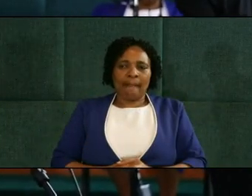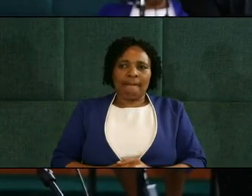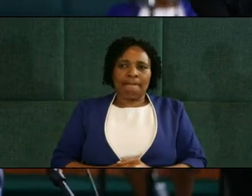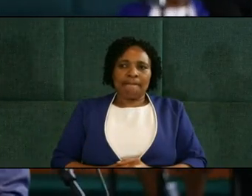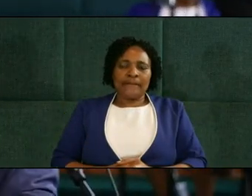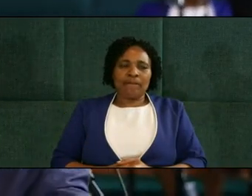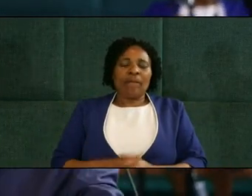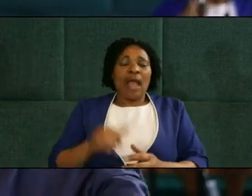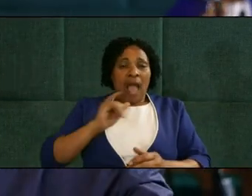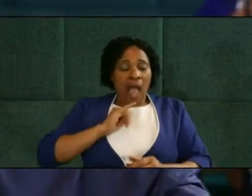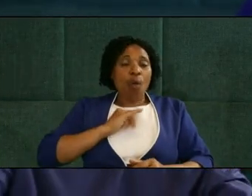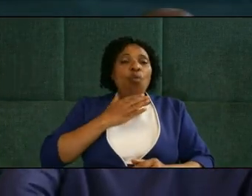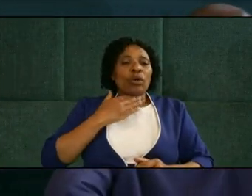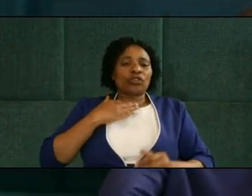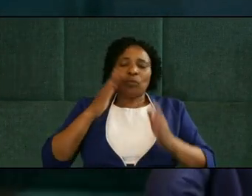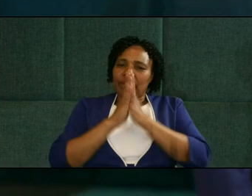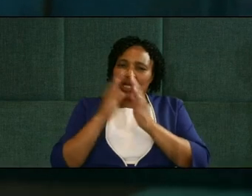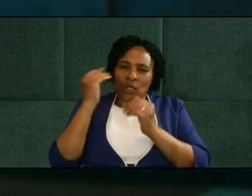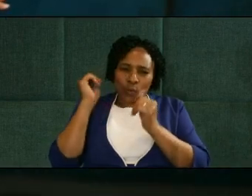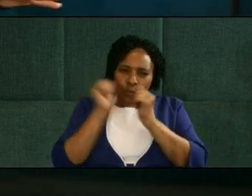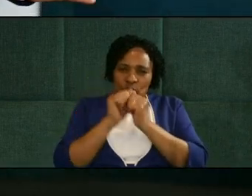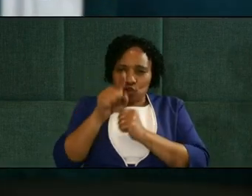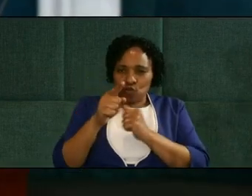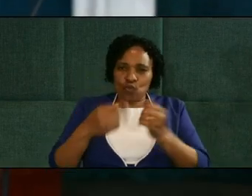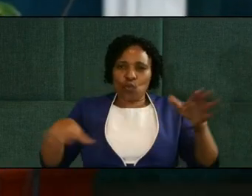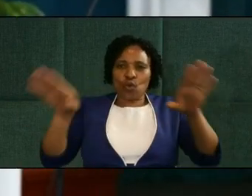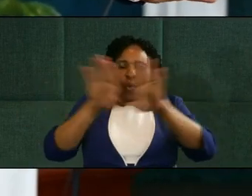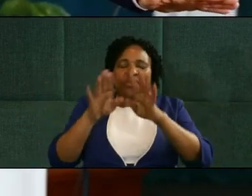else? I'm going to pray with you to close.